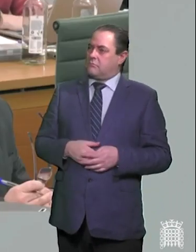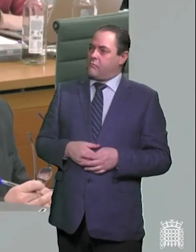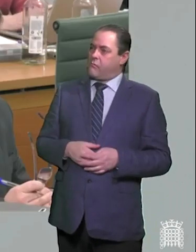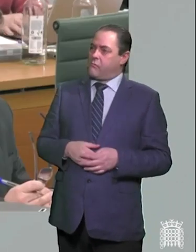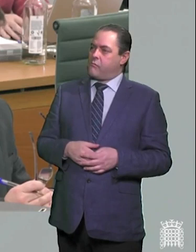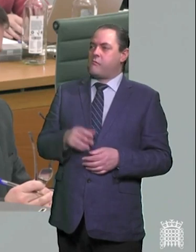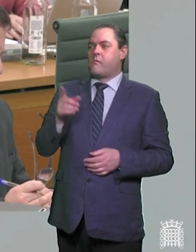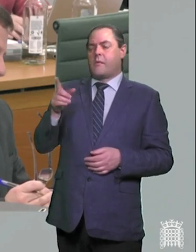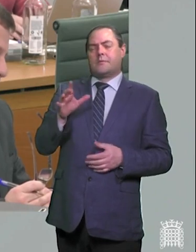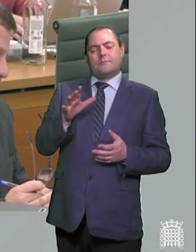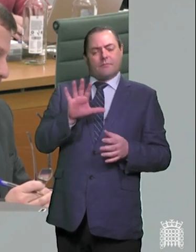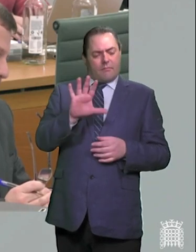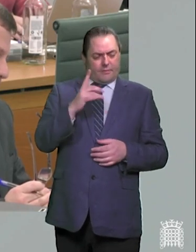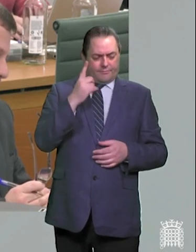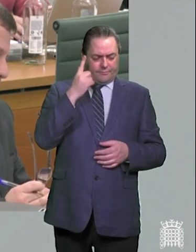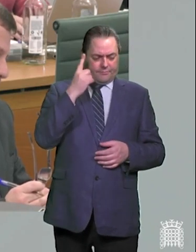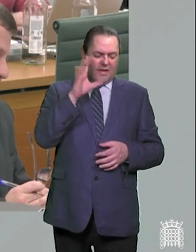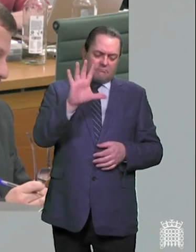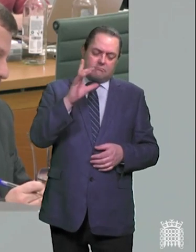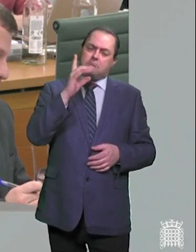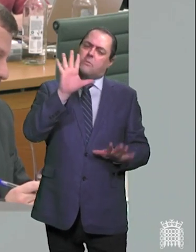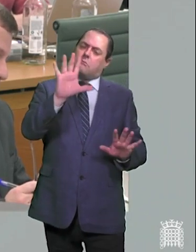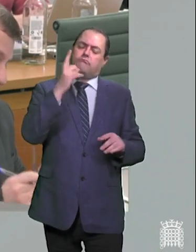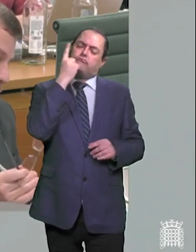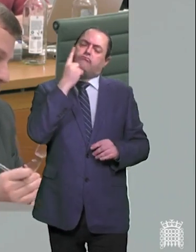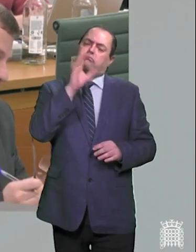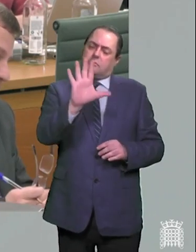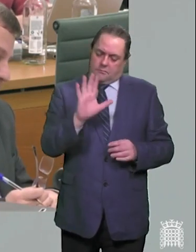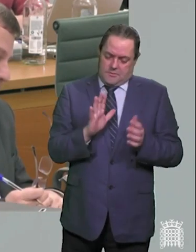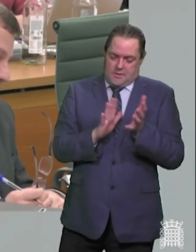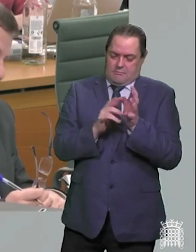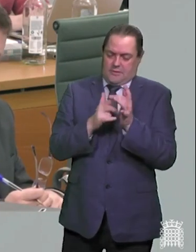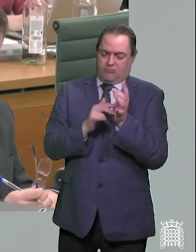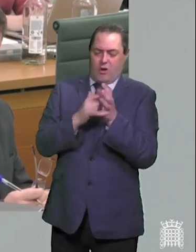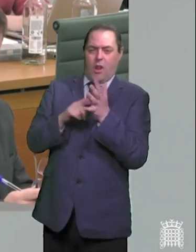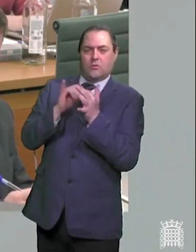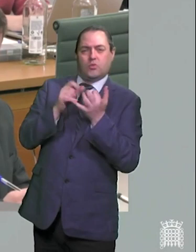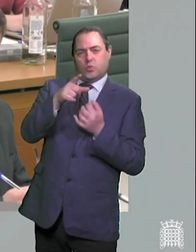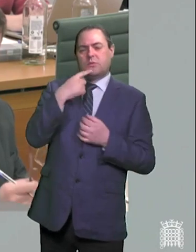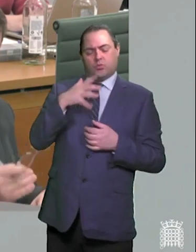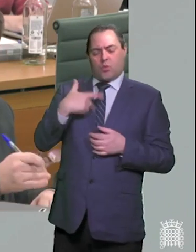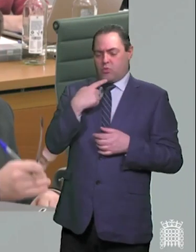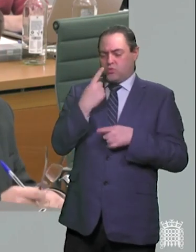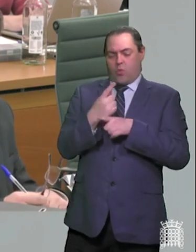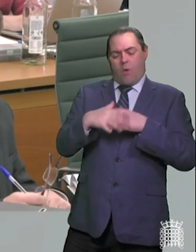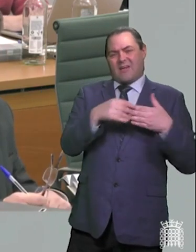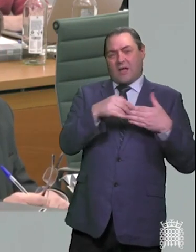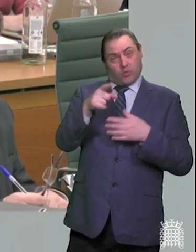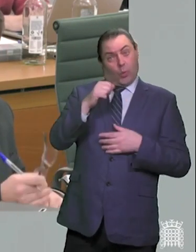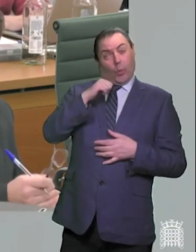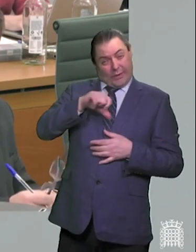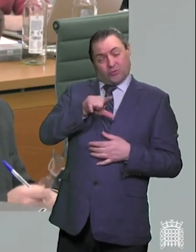On reflection, and given that Mr. Reynolds says that you agreed to delete the reference to guidance, do you wish you'd have